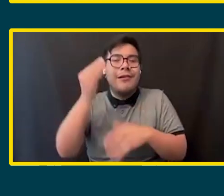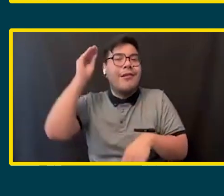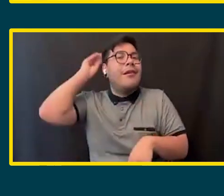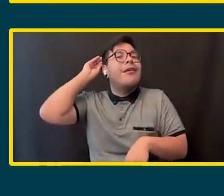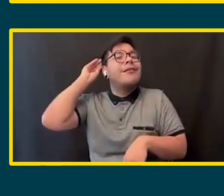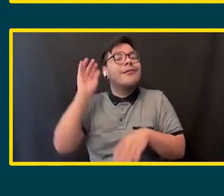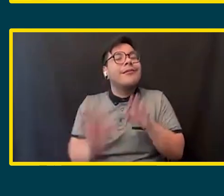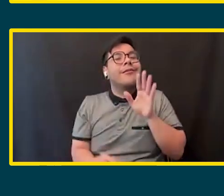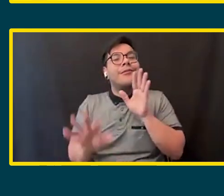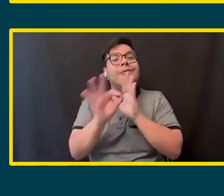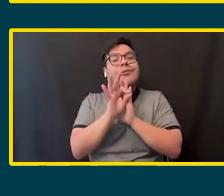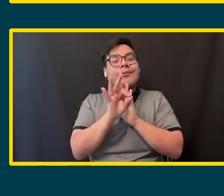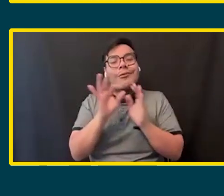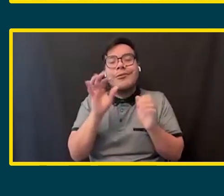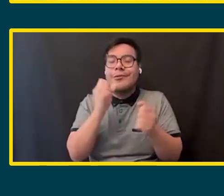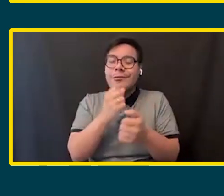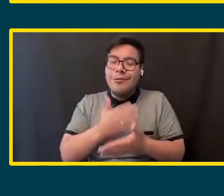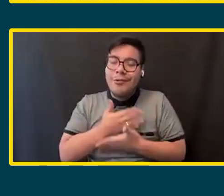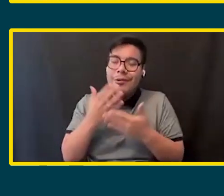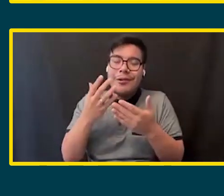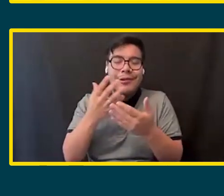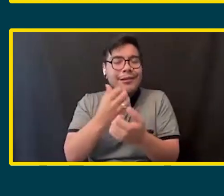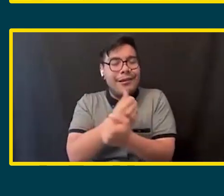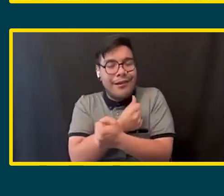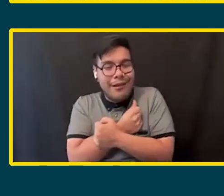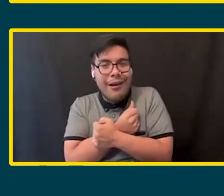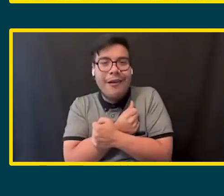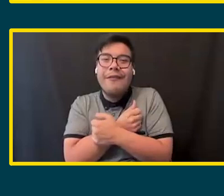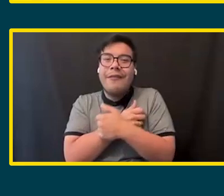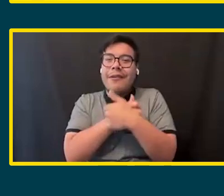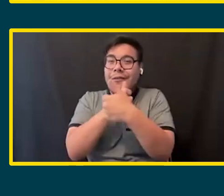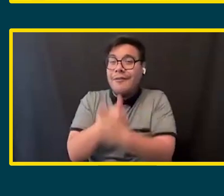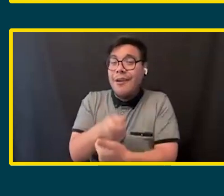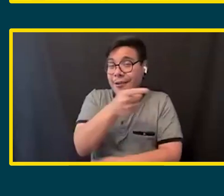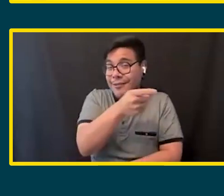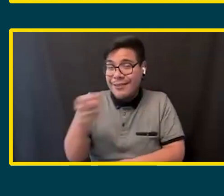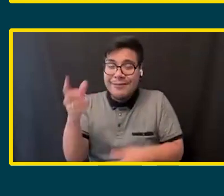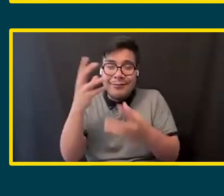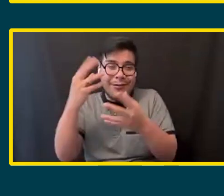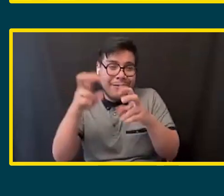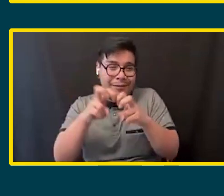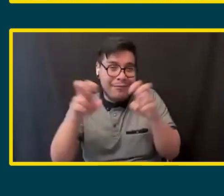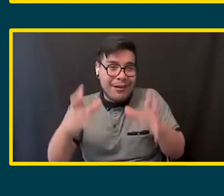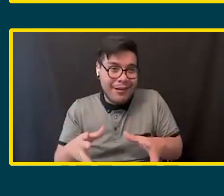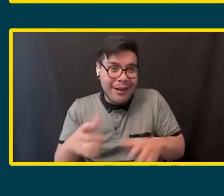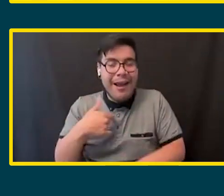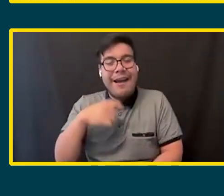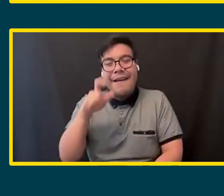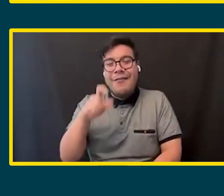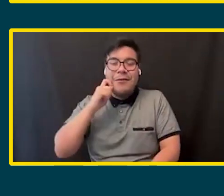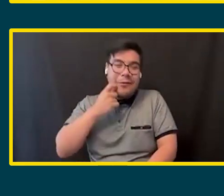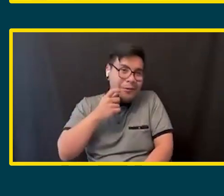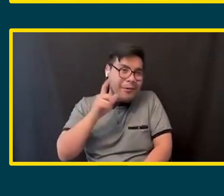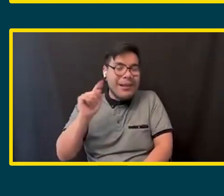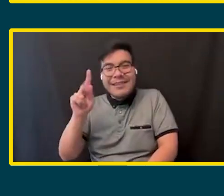joy, choose love, choose to follow these 4 individuals on social media. I'll have to be cool and try to get TikTok.